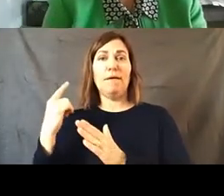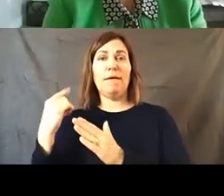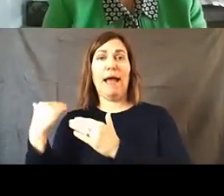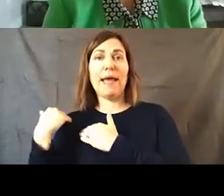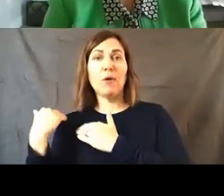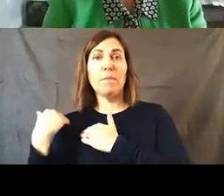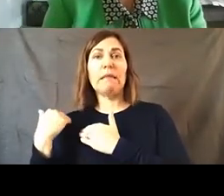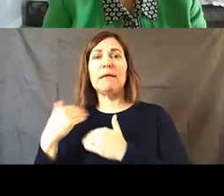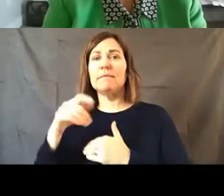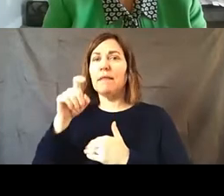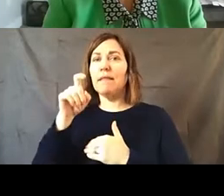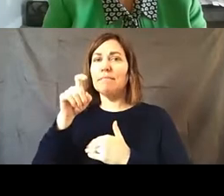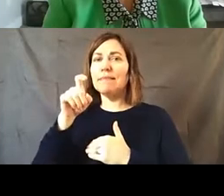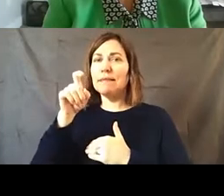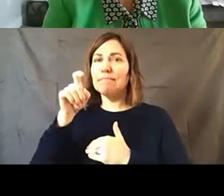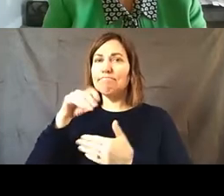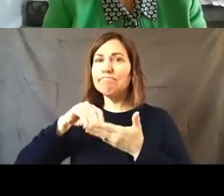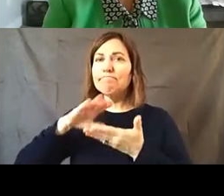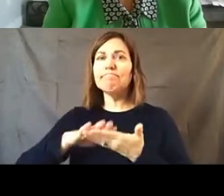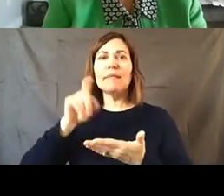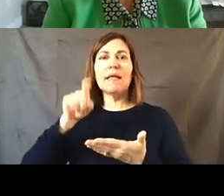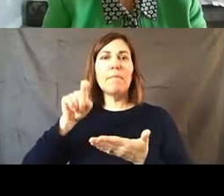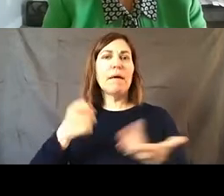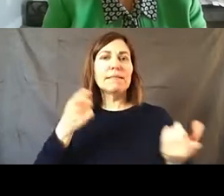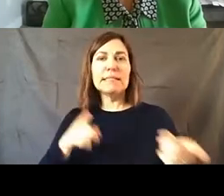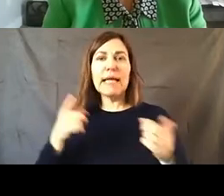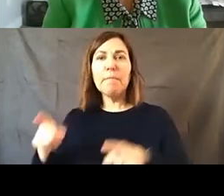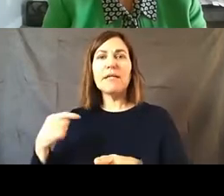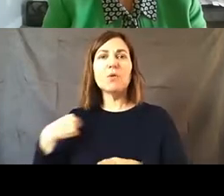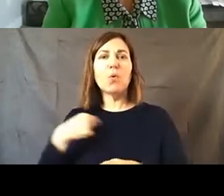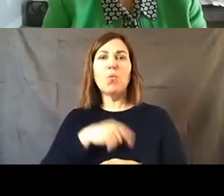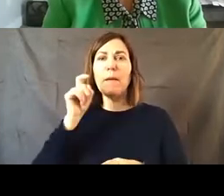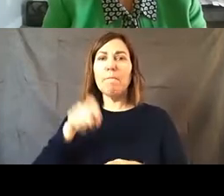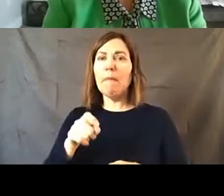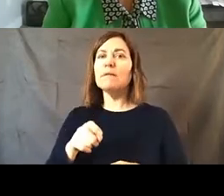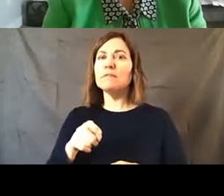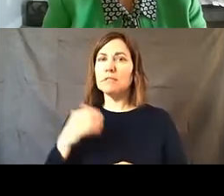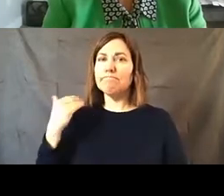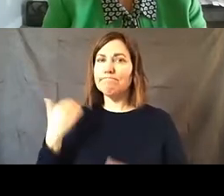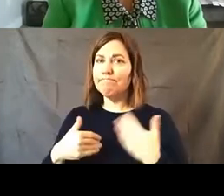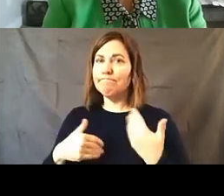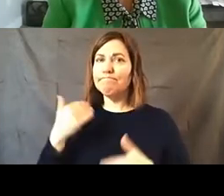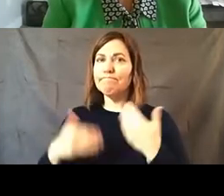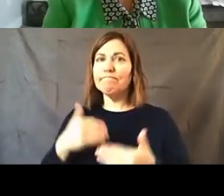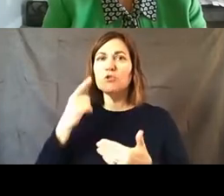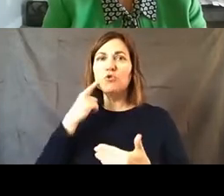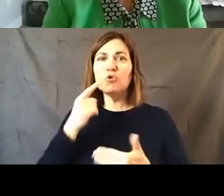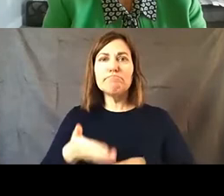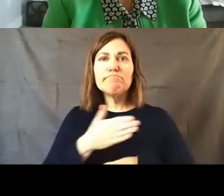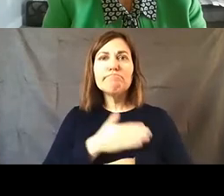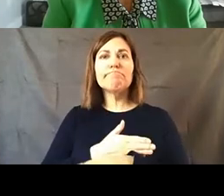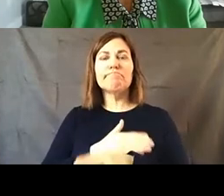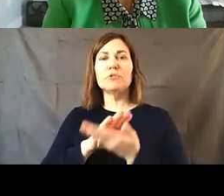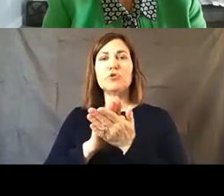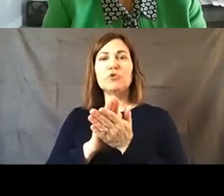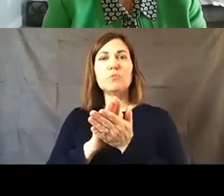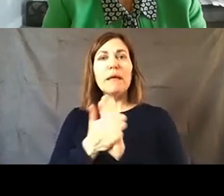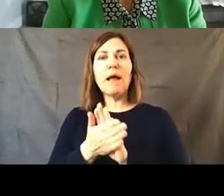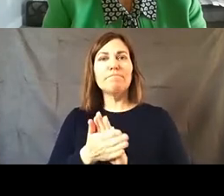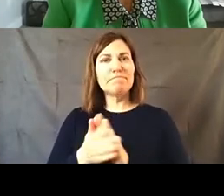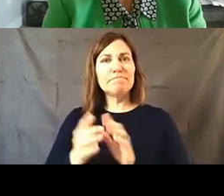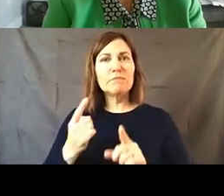take place. We must take steps to right the wrongs. Be a pioneer, City Council member. Lead the